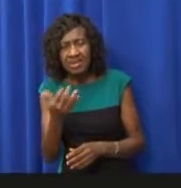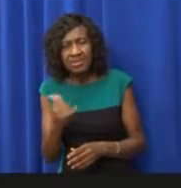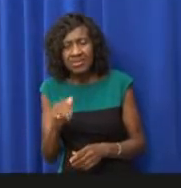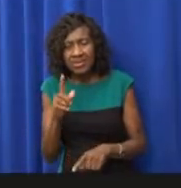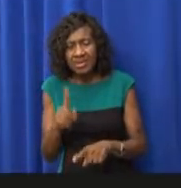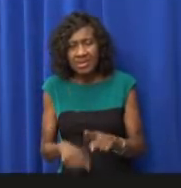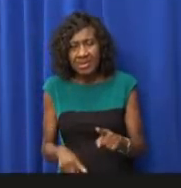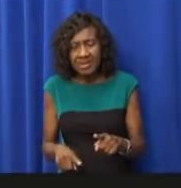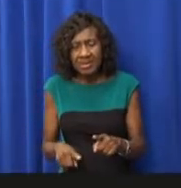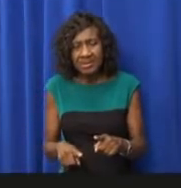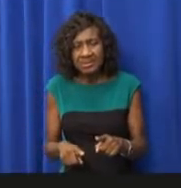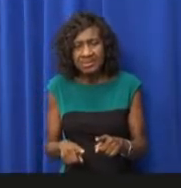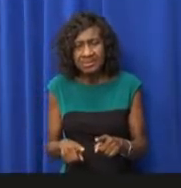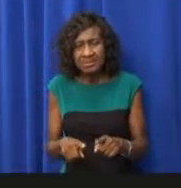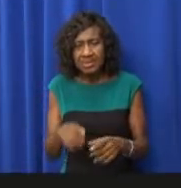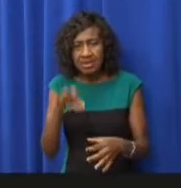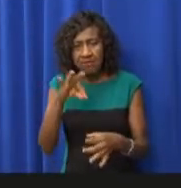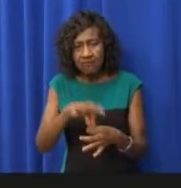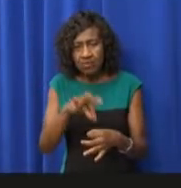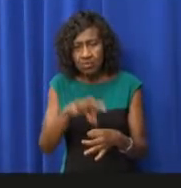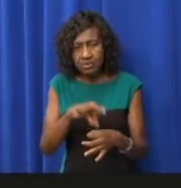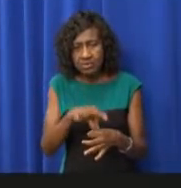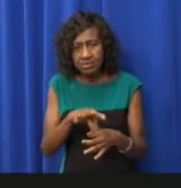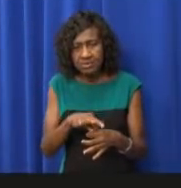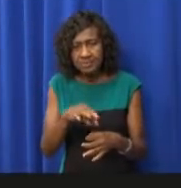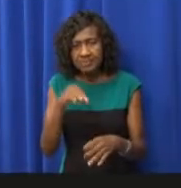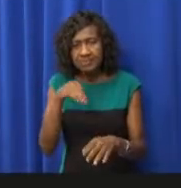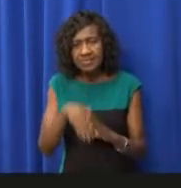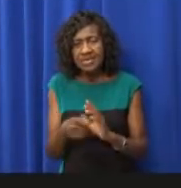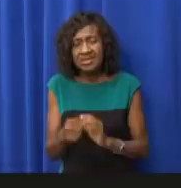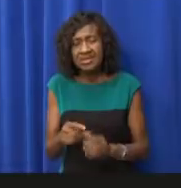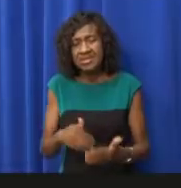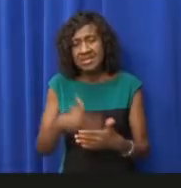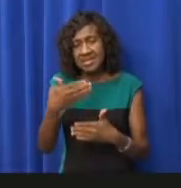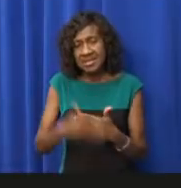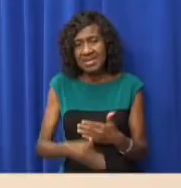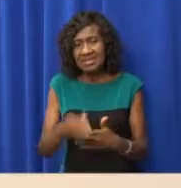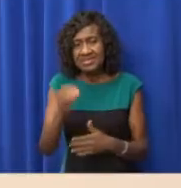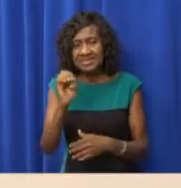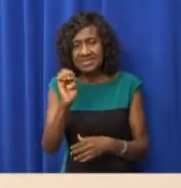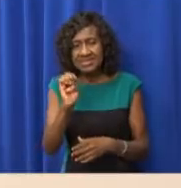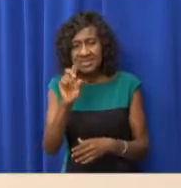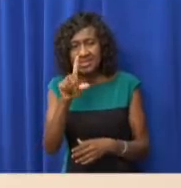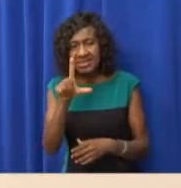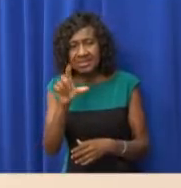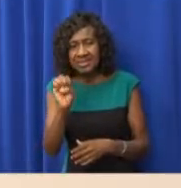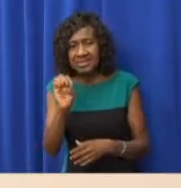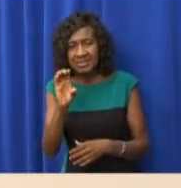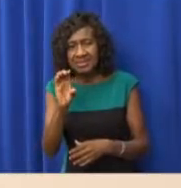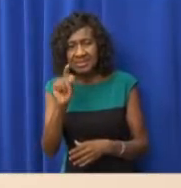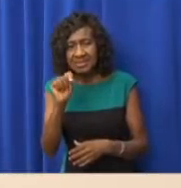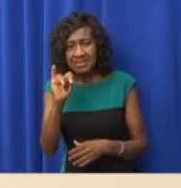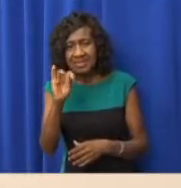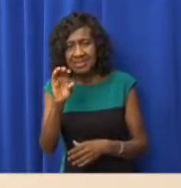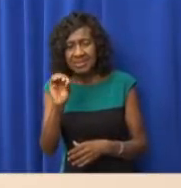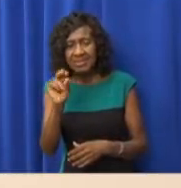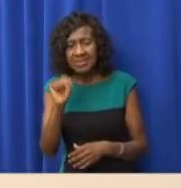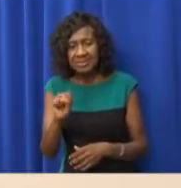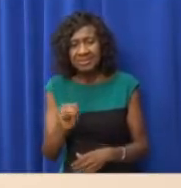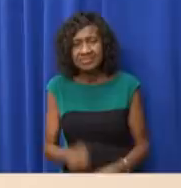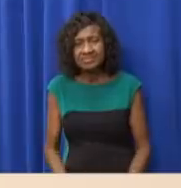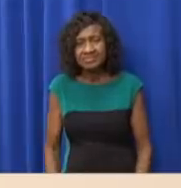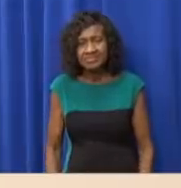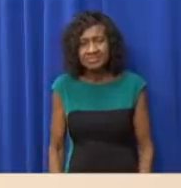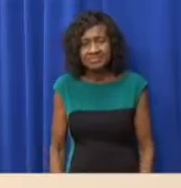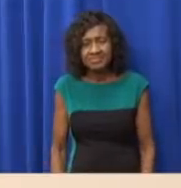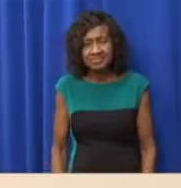just never gets heard in time. Can you shed any light on that? Well, I think fears about missing the